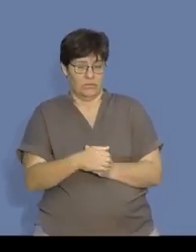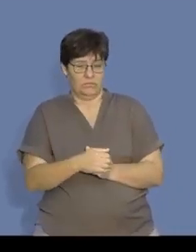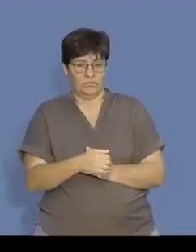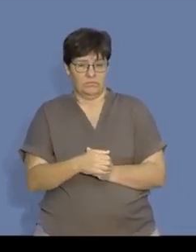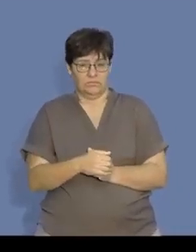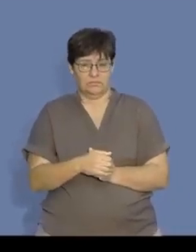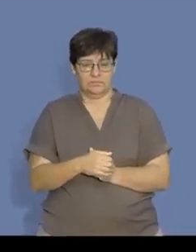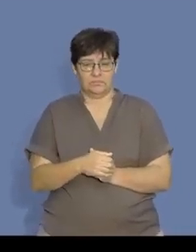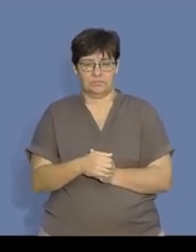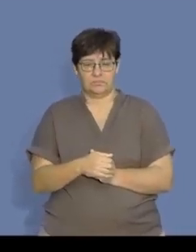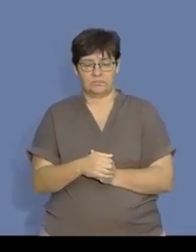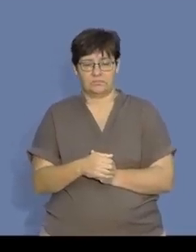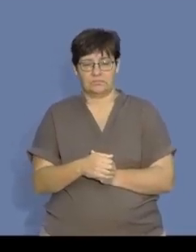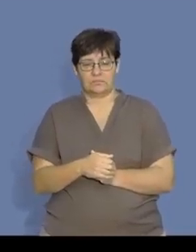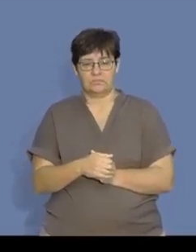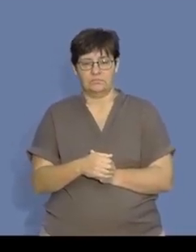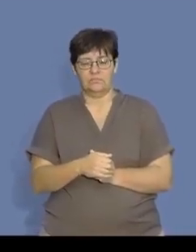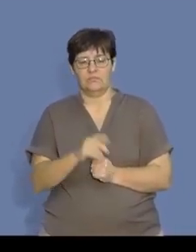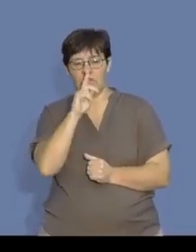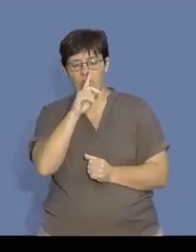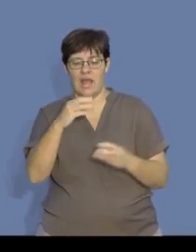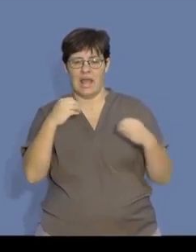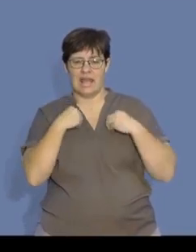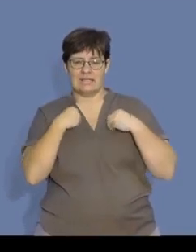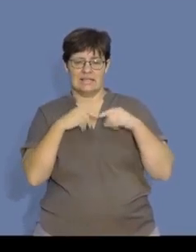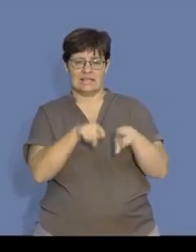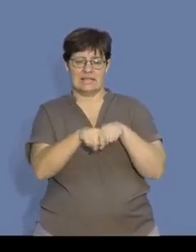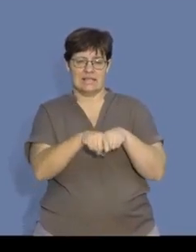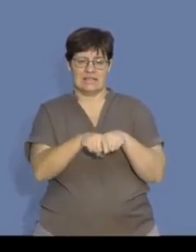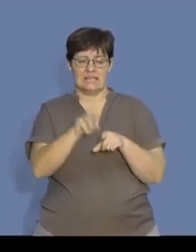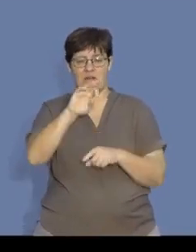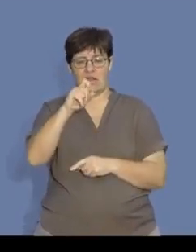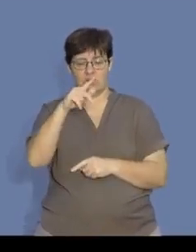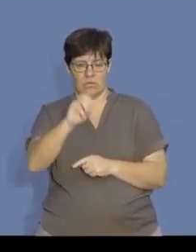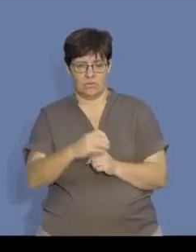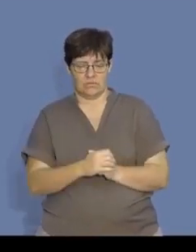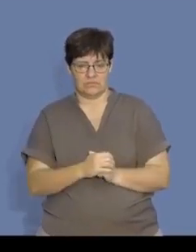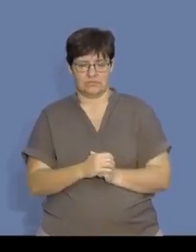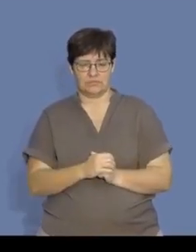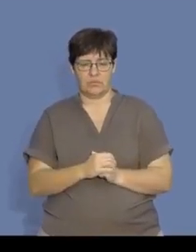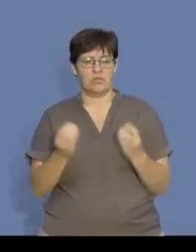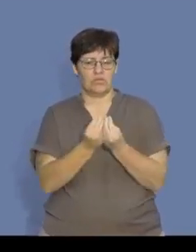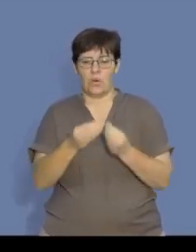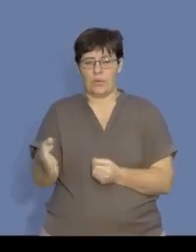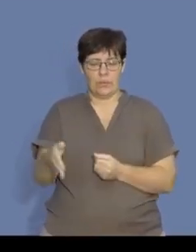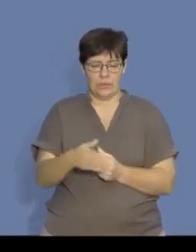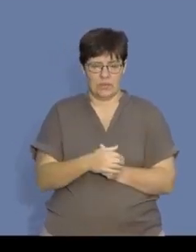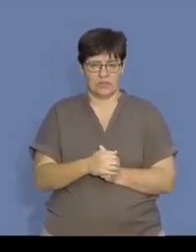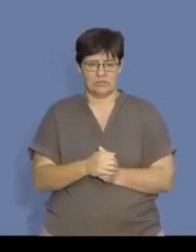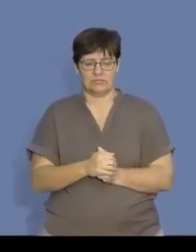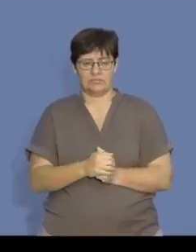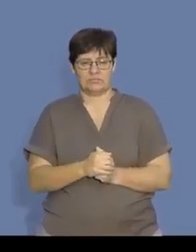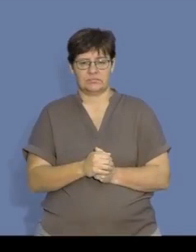here I'm obviously looking at the asset test ratio, current assets without